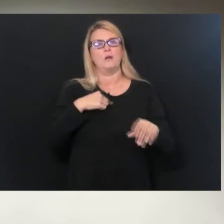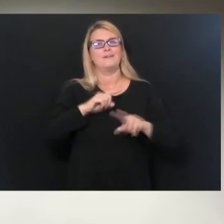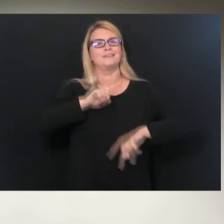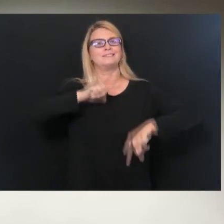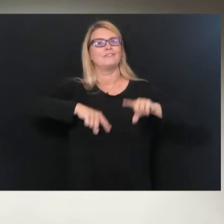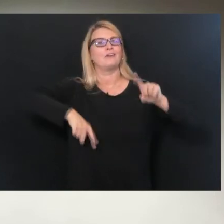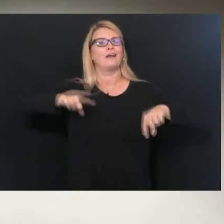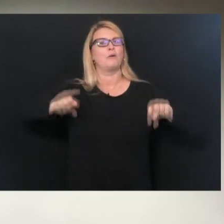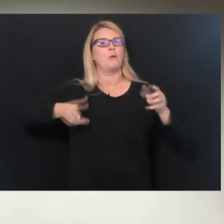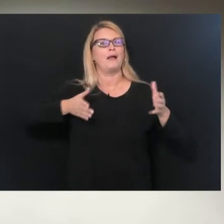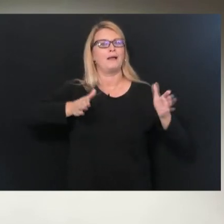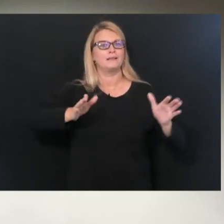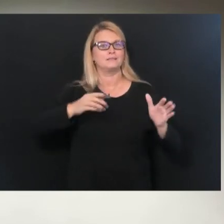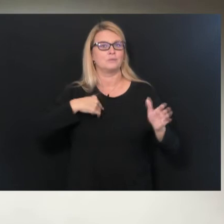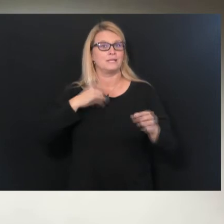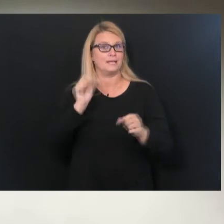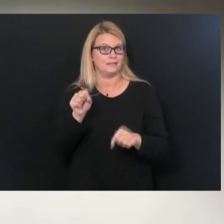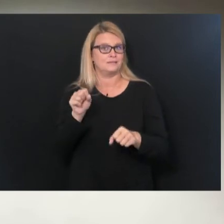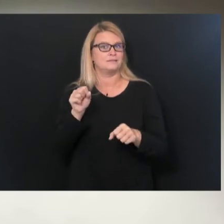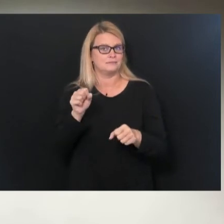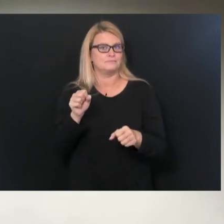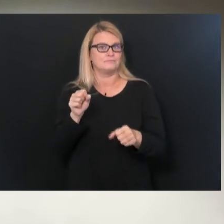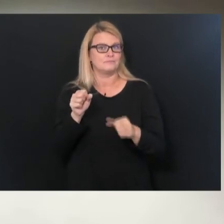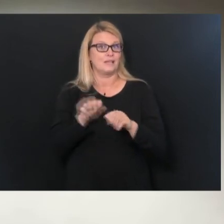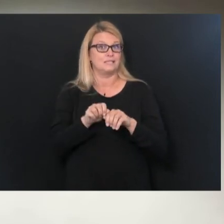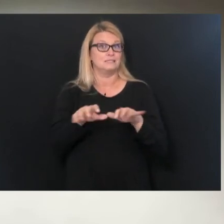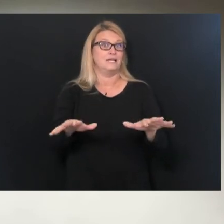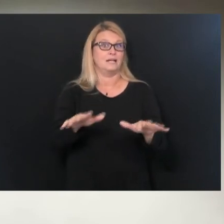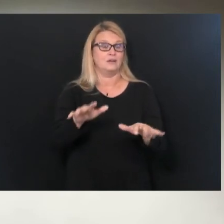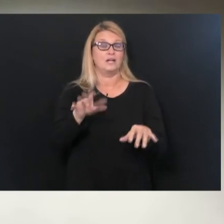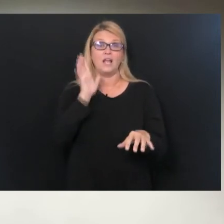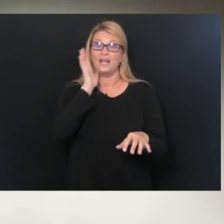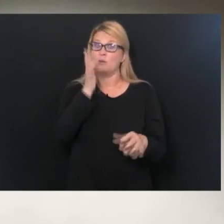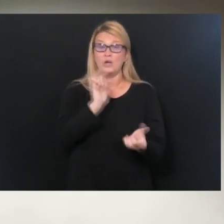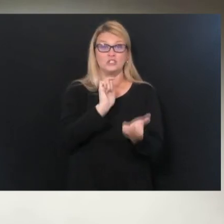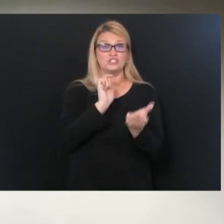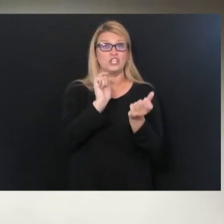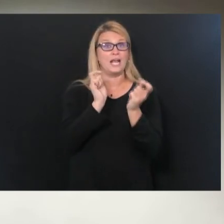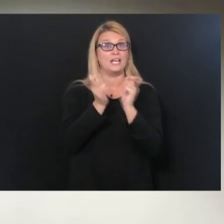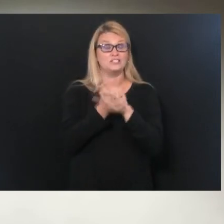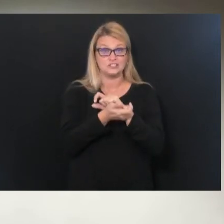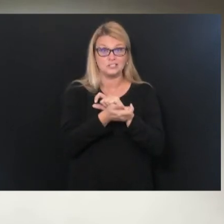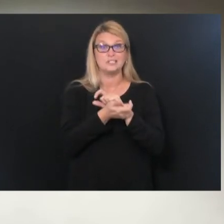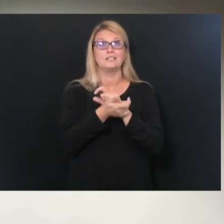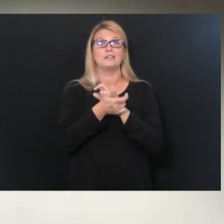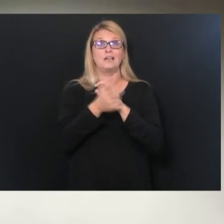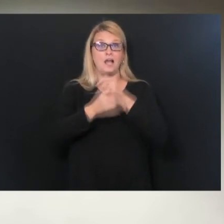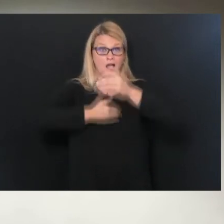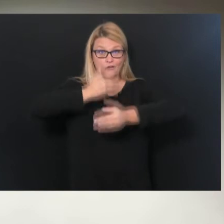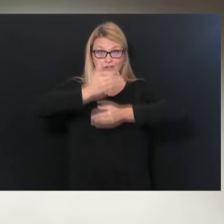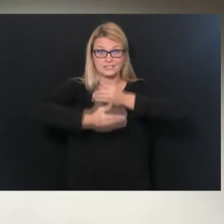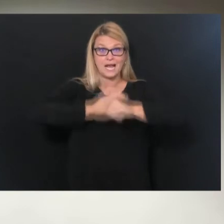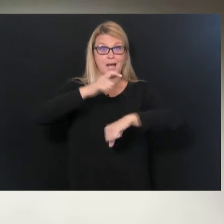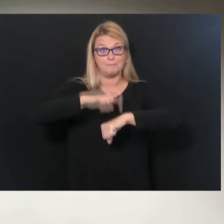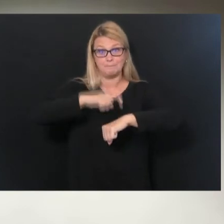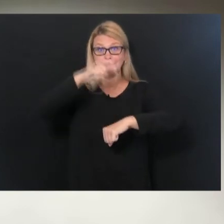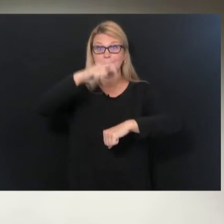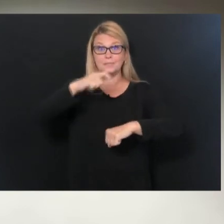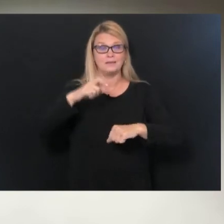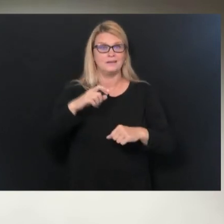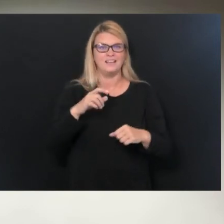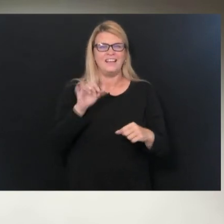that will have to be used. And again, this is going to change and evolve over time. This is even unlike